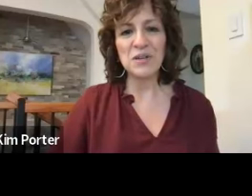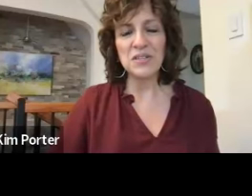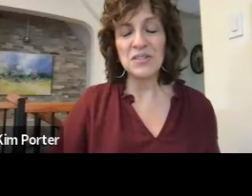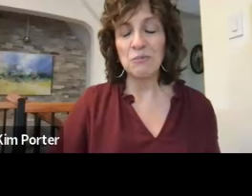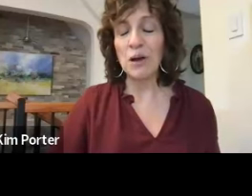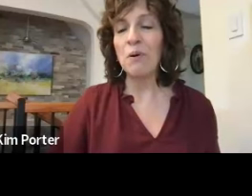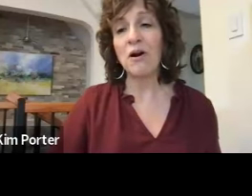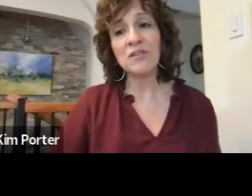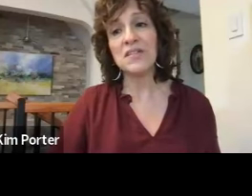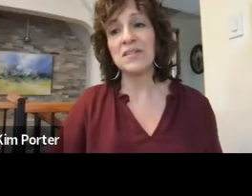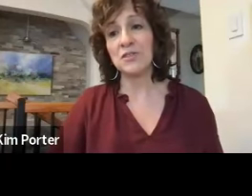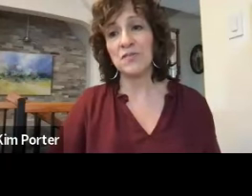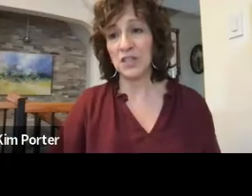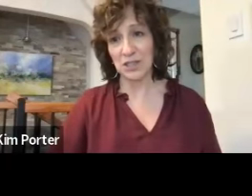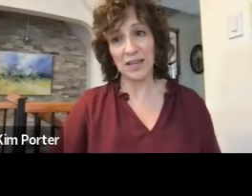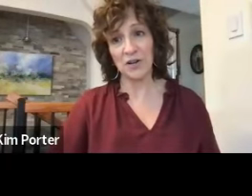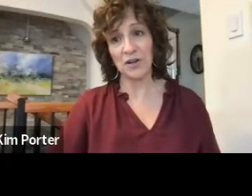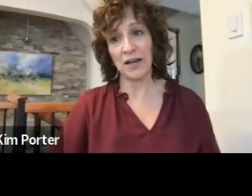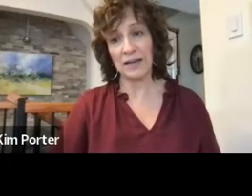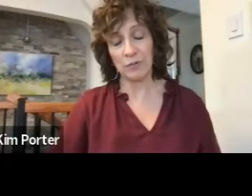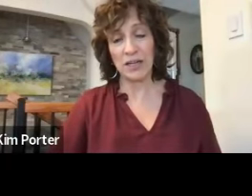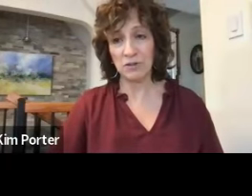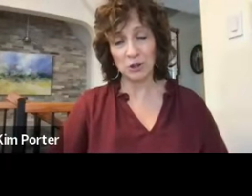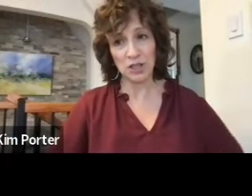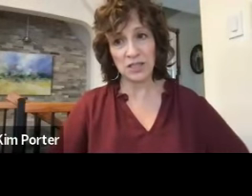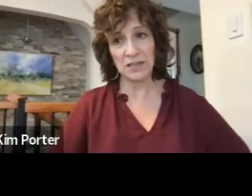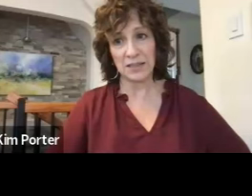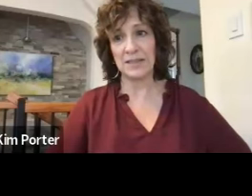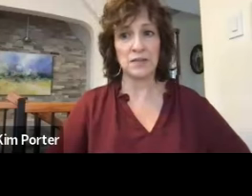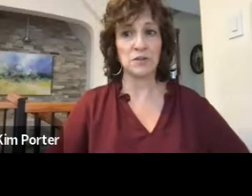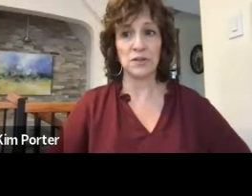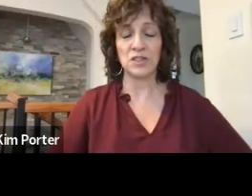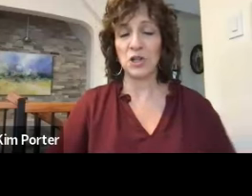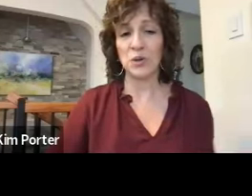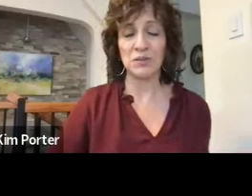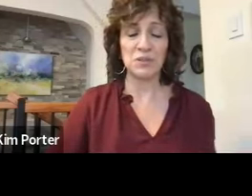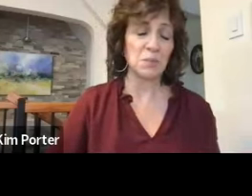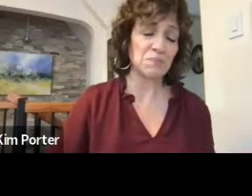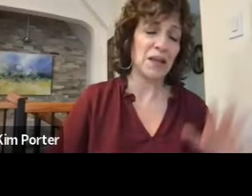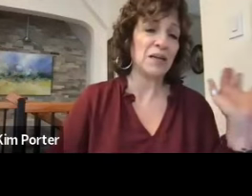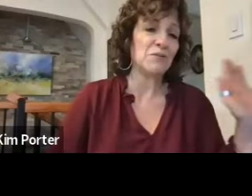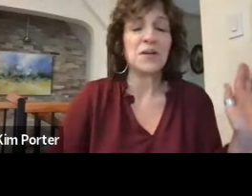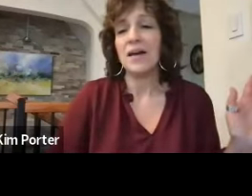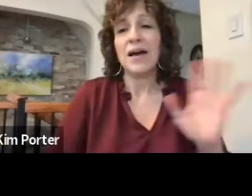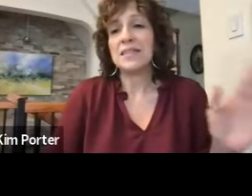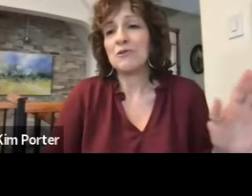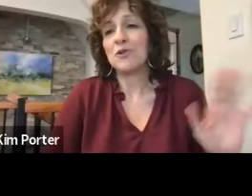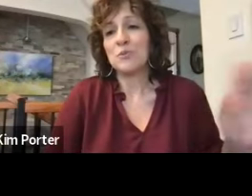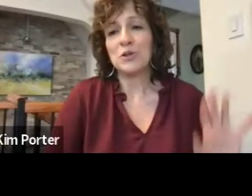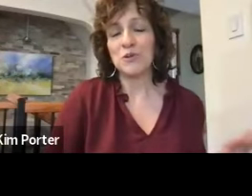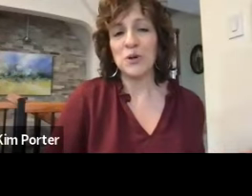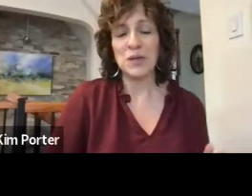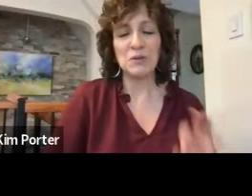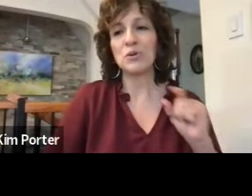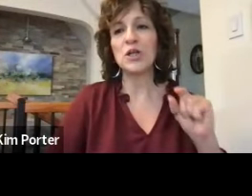And Chris read part of his intervention letter when he toasted Daniel and Chloe at the reception. Anyway, it was a